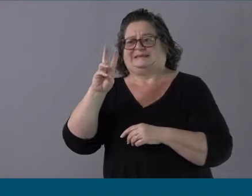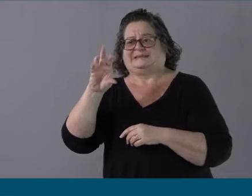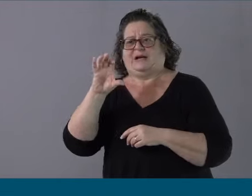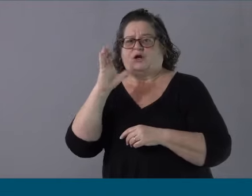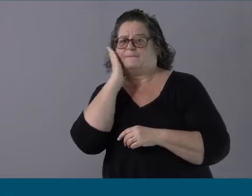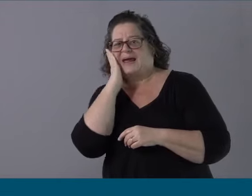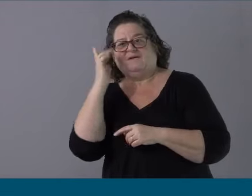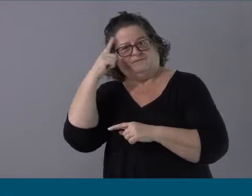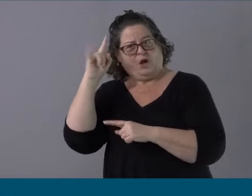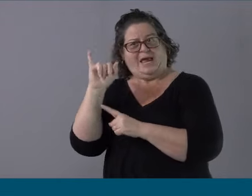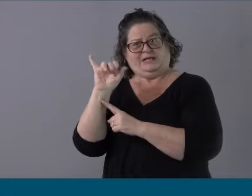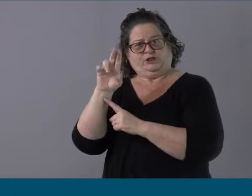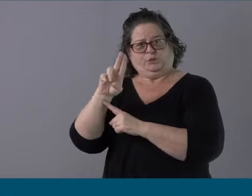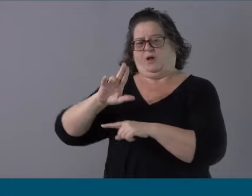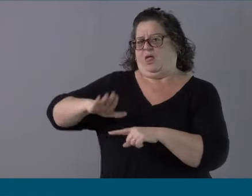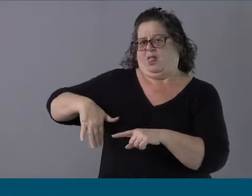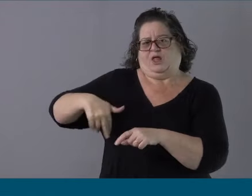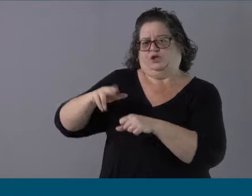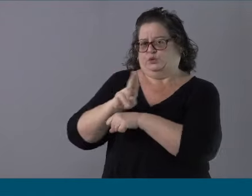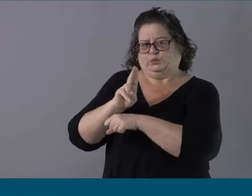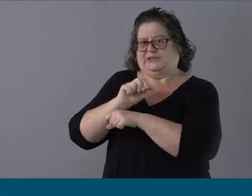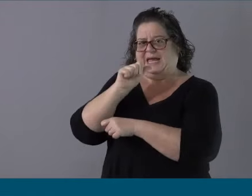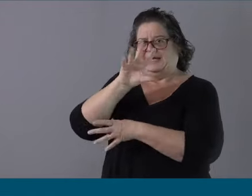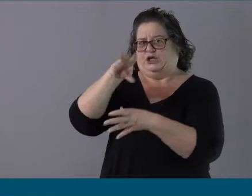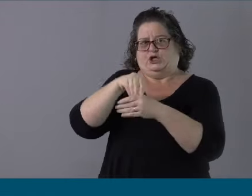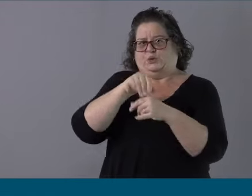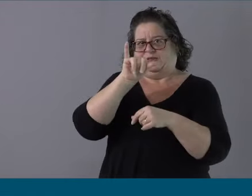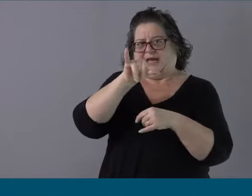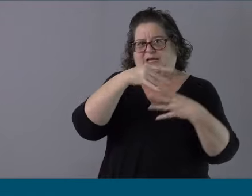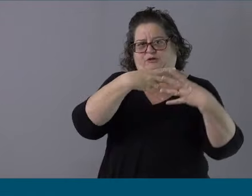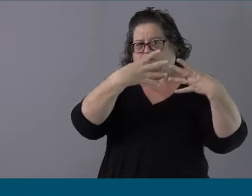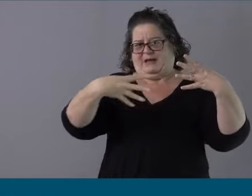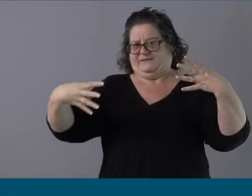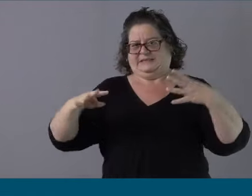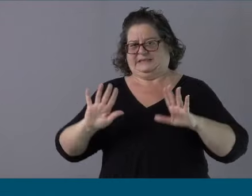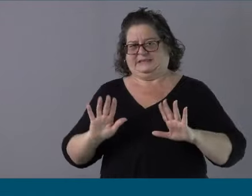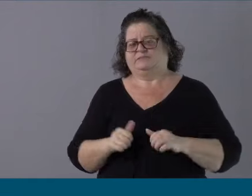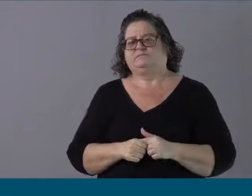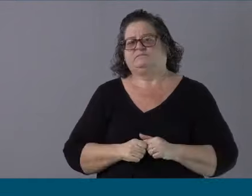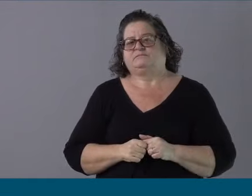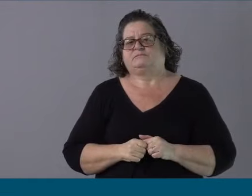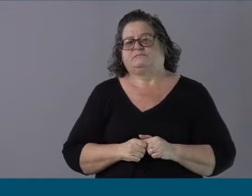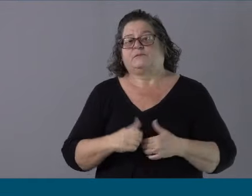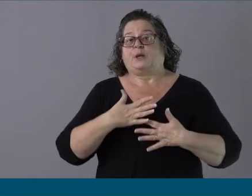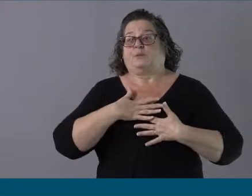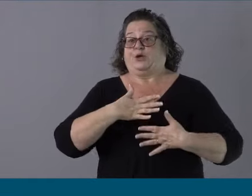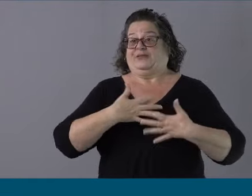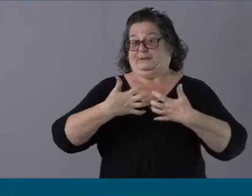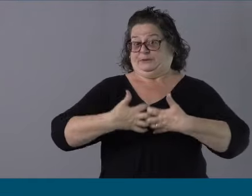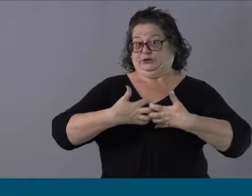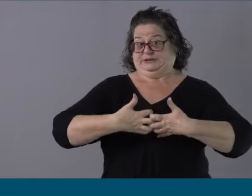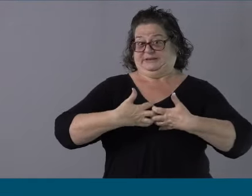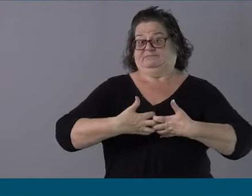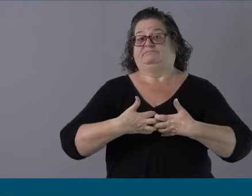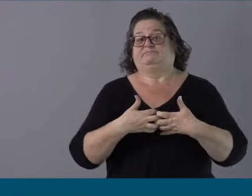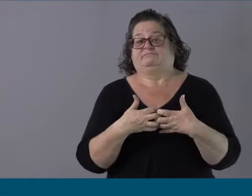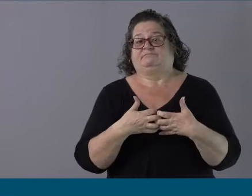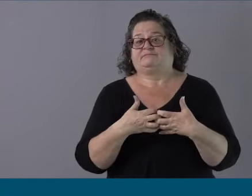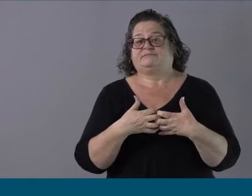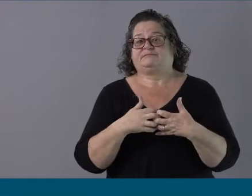to be used, so we retain capacity. This is ventilators for COVID-19. The COVID use